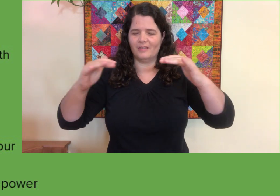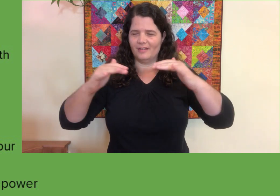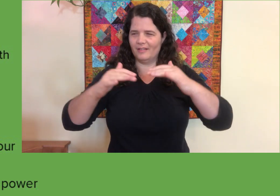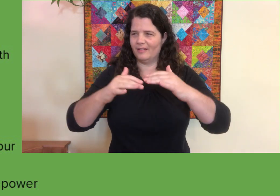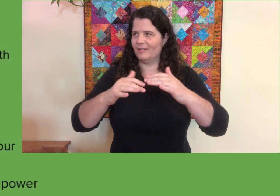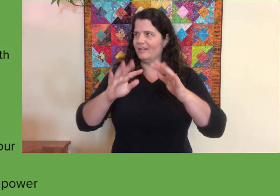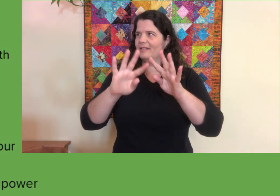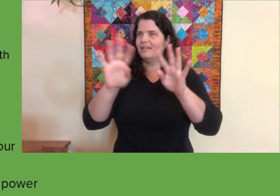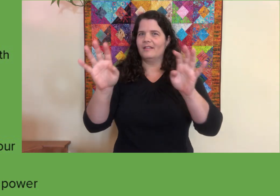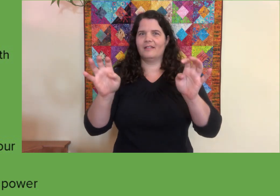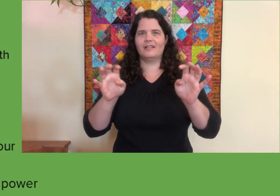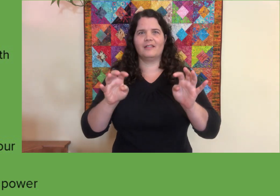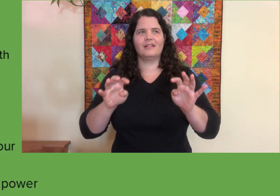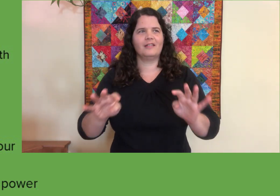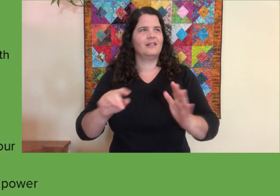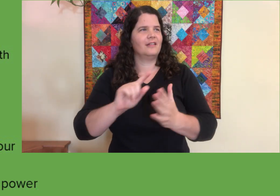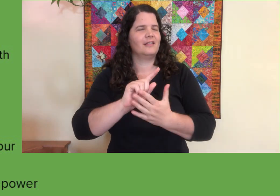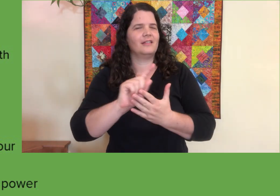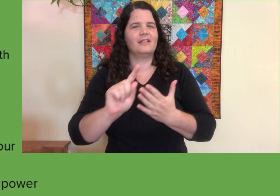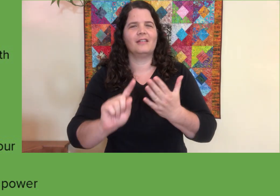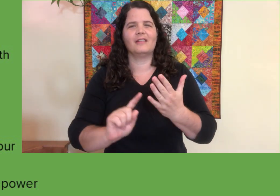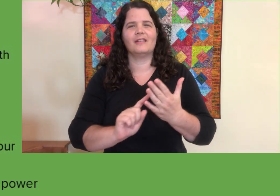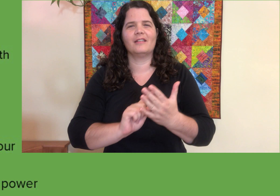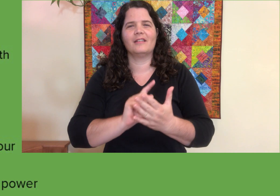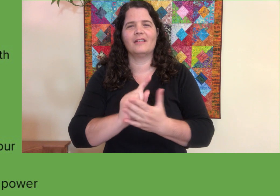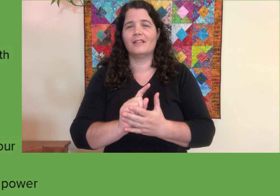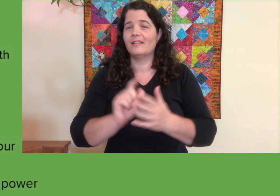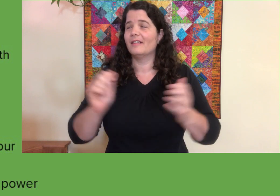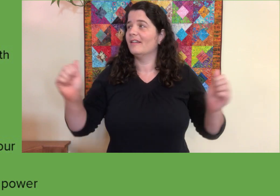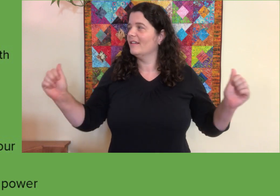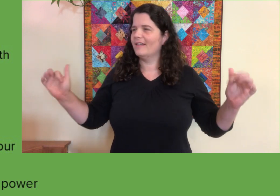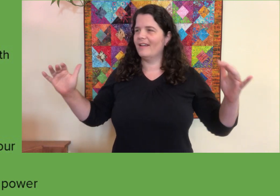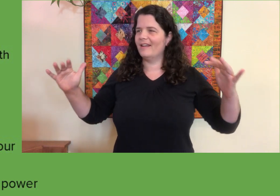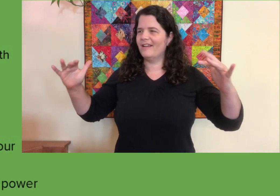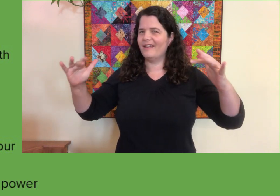Gathered here in the mystery of the hour,